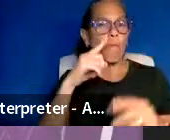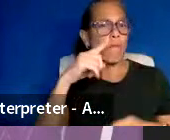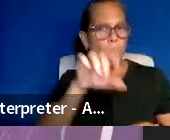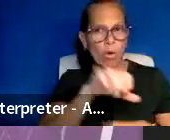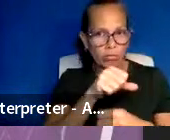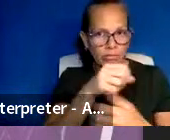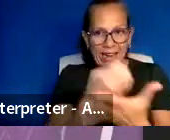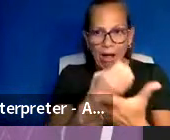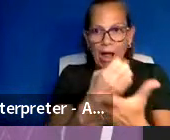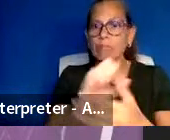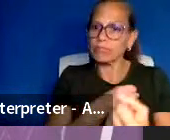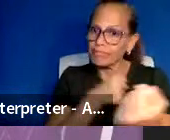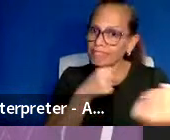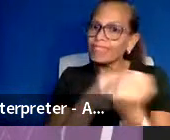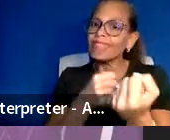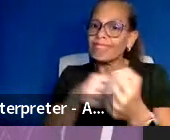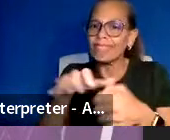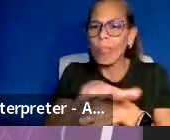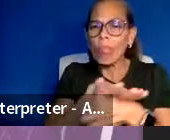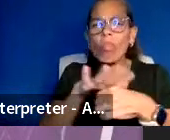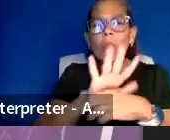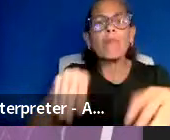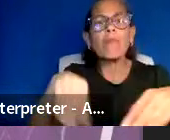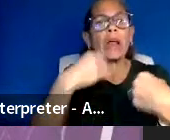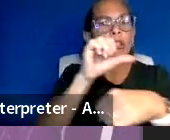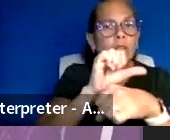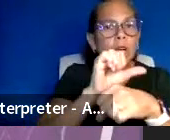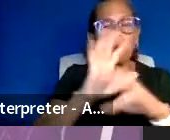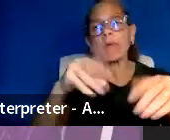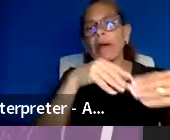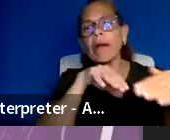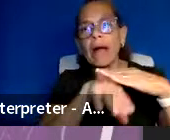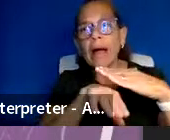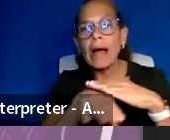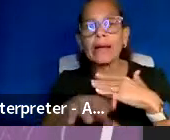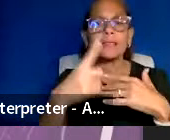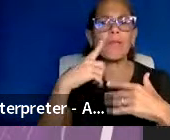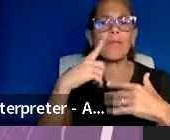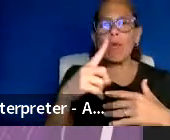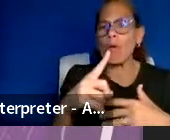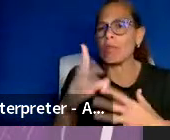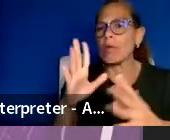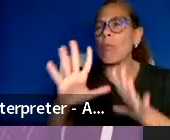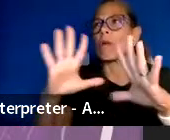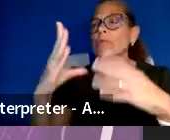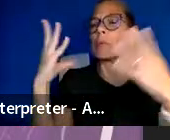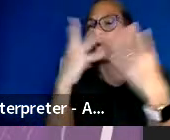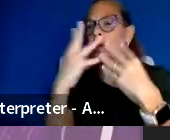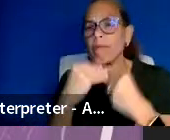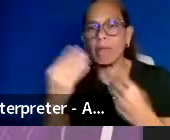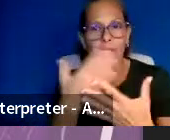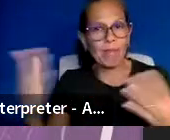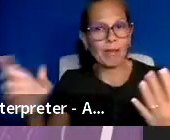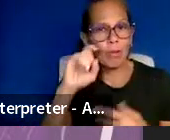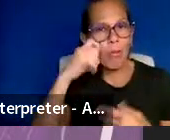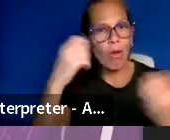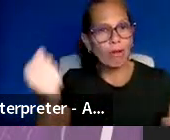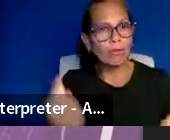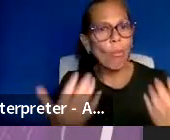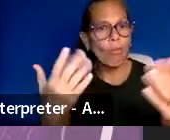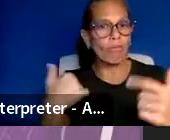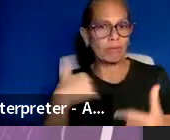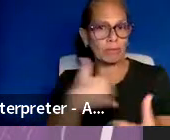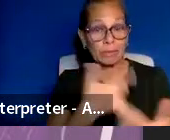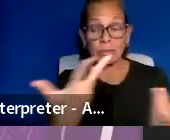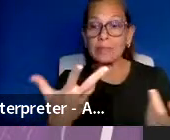by producing not only thousands of jobs, but providing access to the hidden gems that the Bronx offers. As I